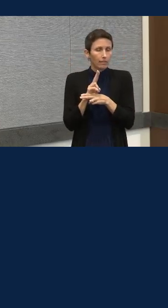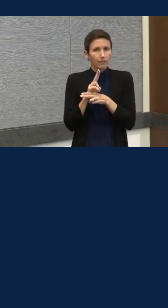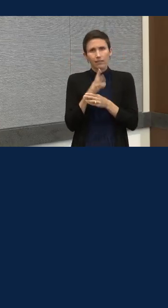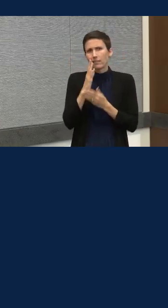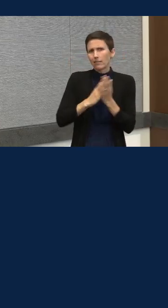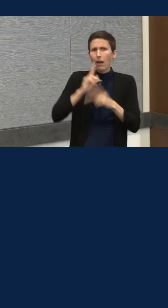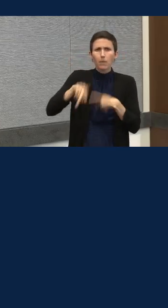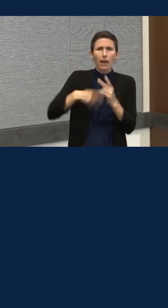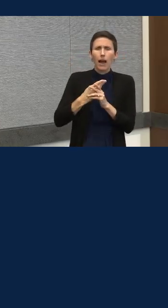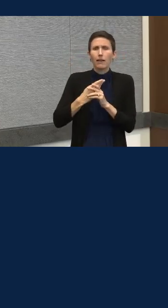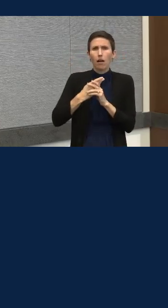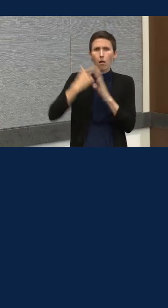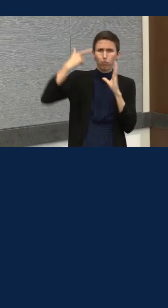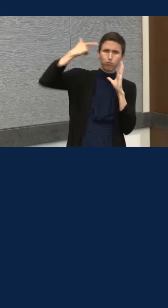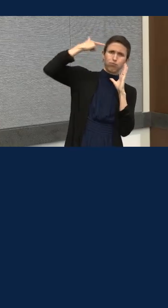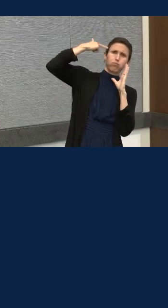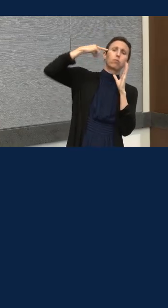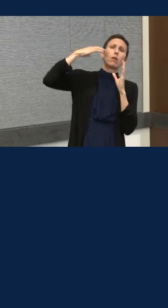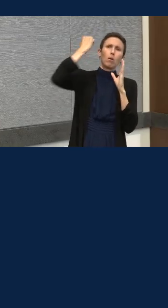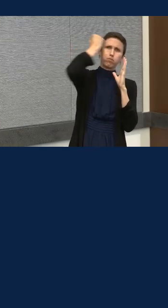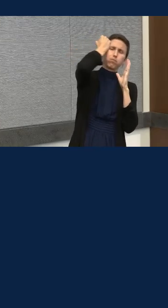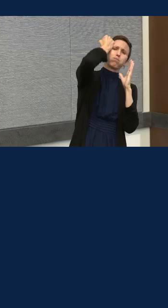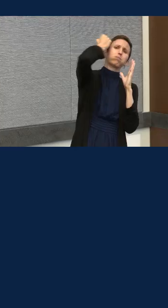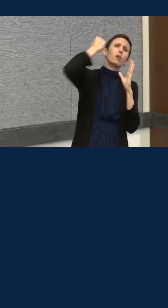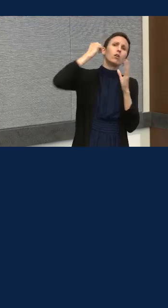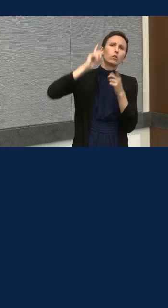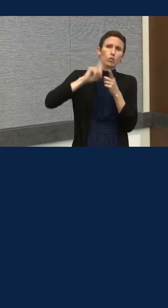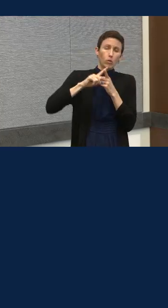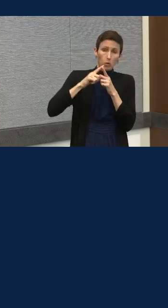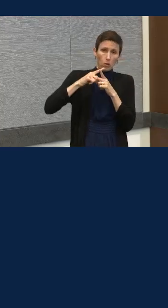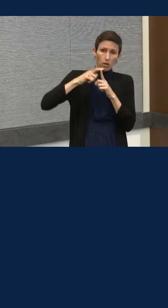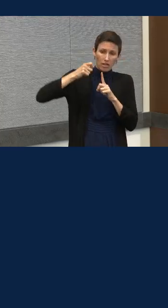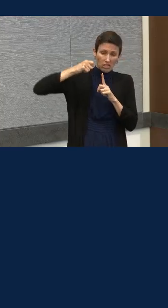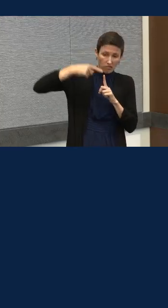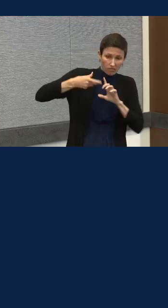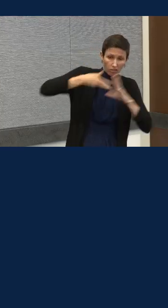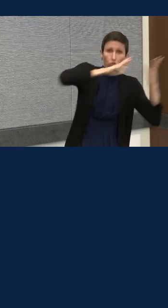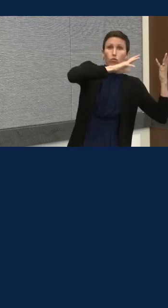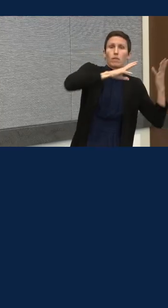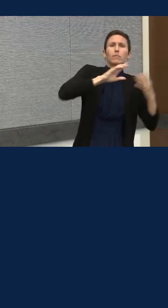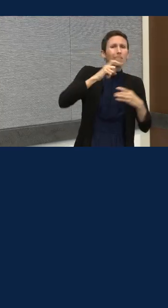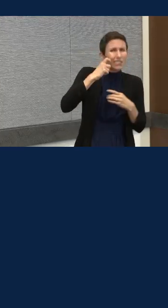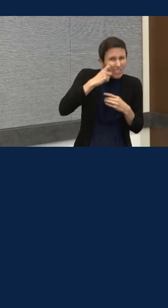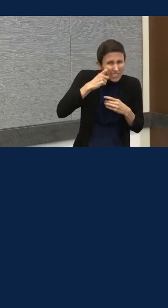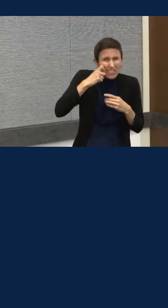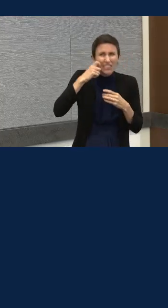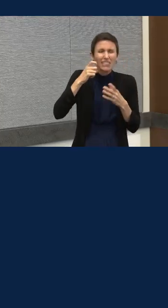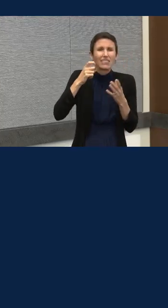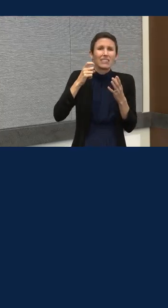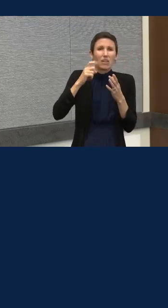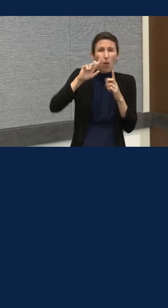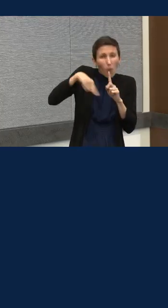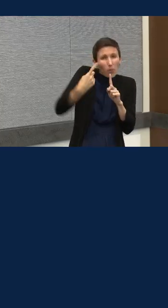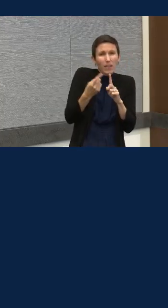some kind of ablation or energy to disrupt just the feeding circuits is probably